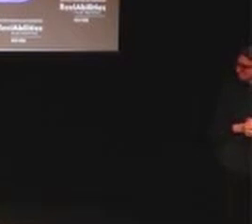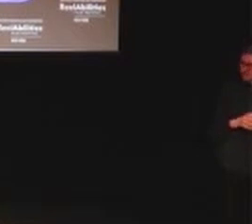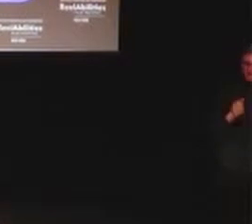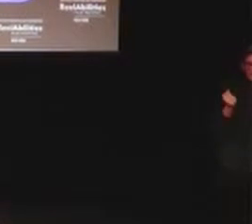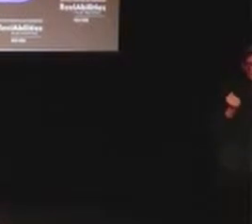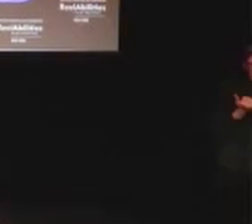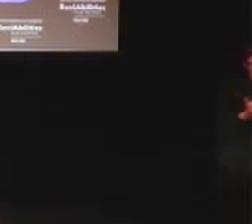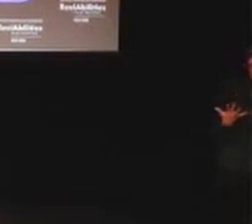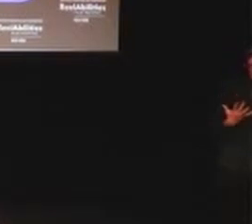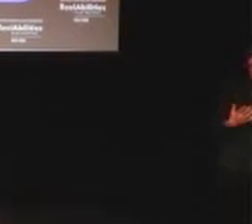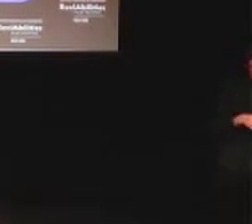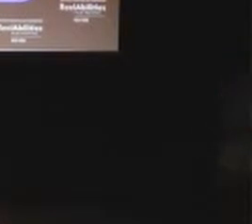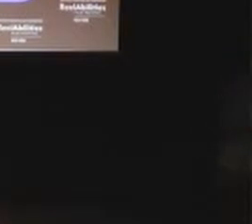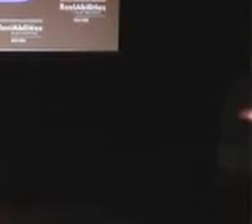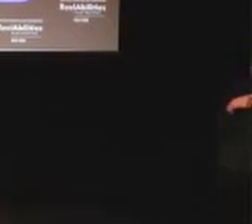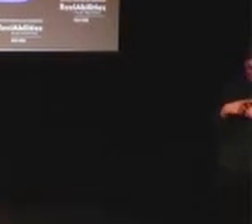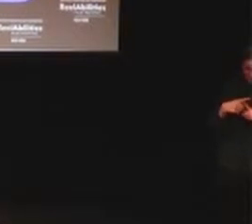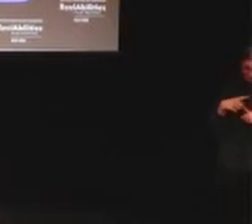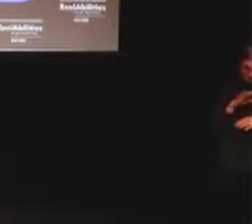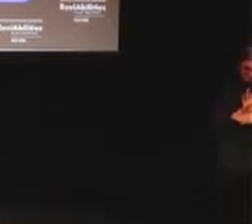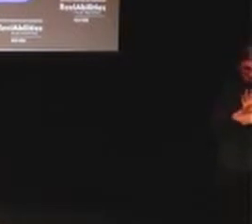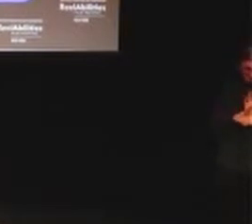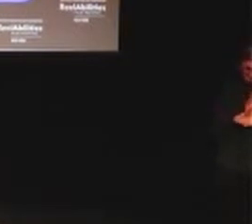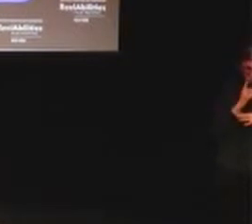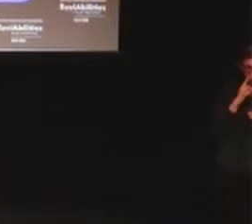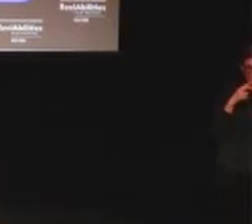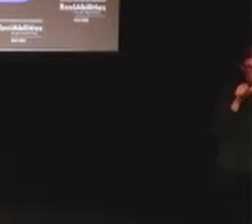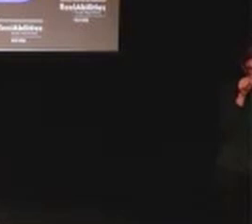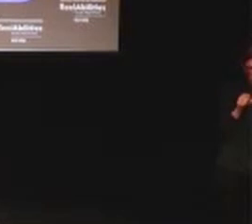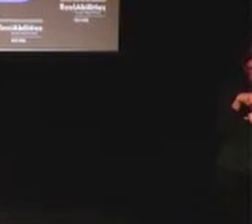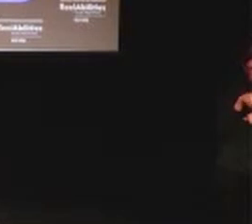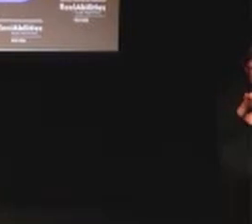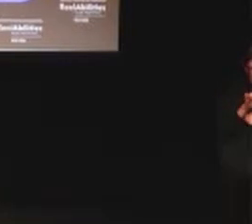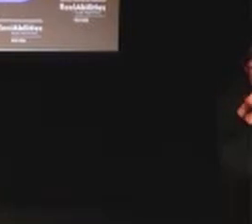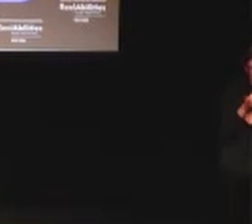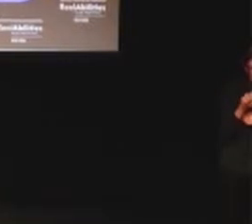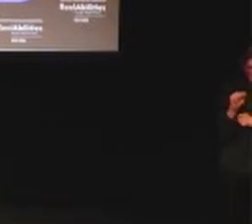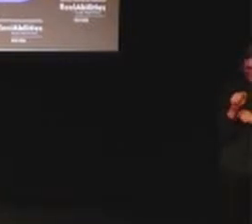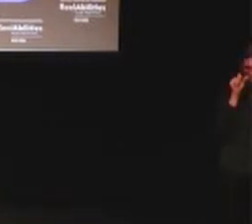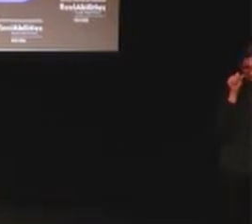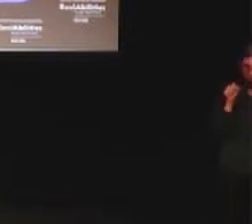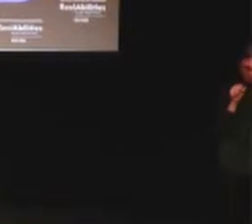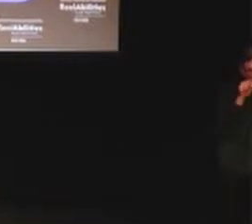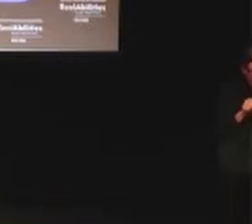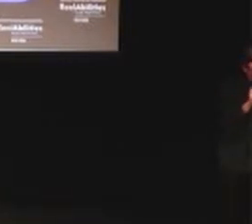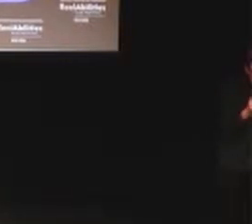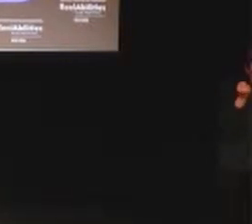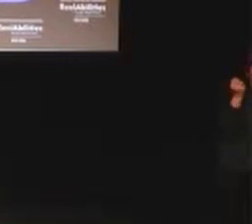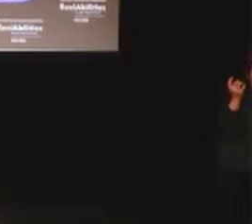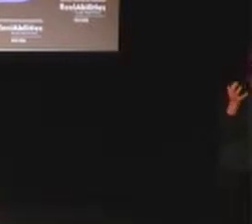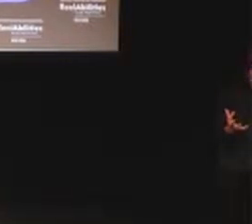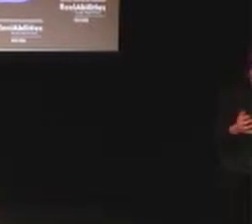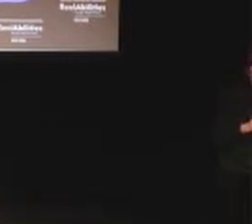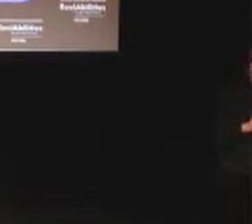everything negative and positive in this film is written on a post-it note. And there's just so many of them, right? And some